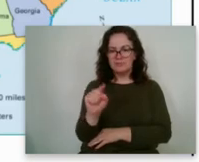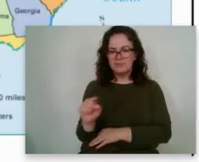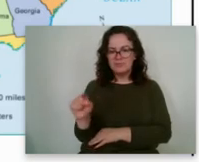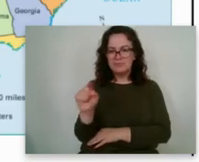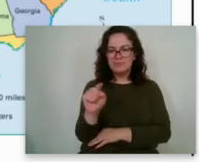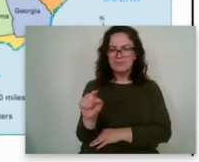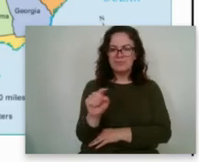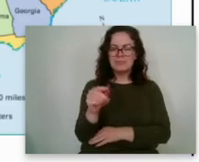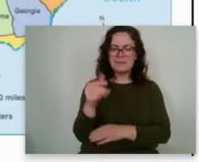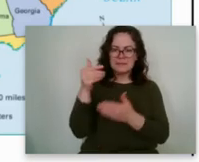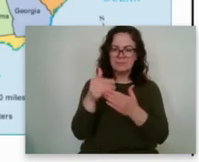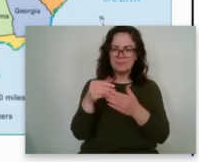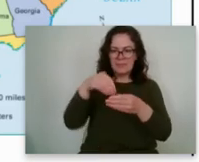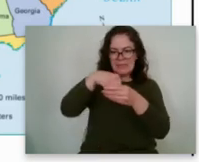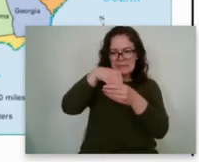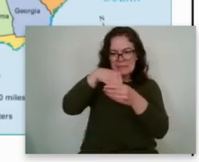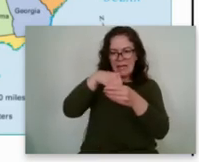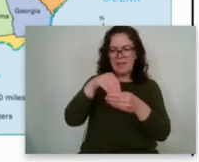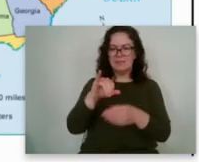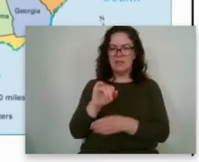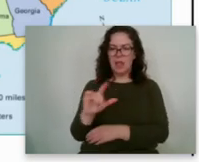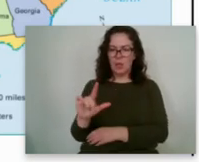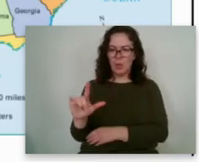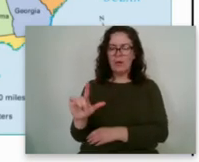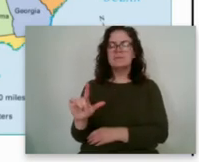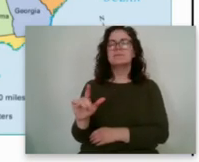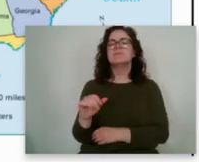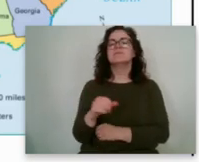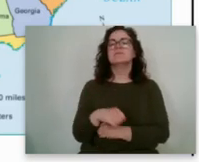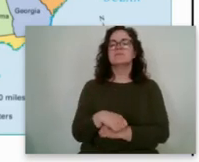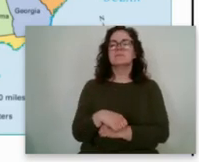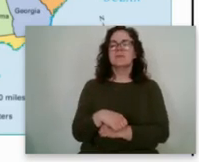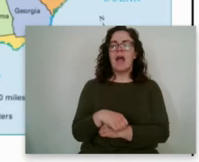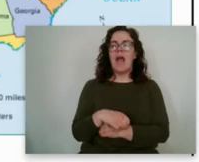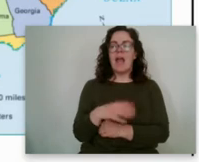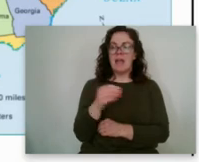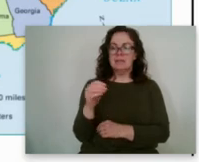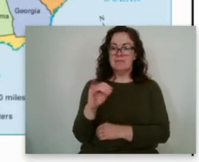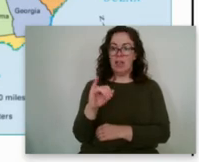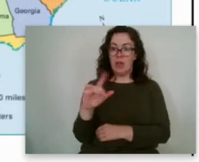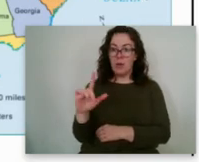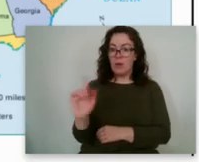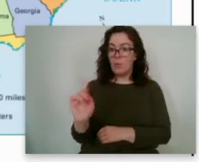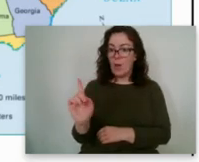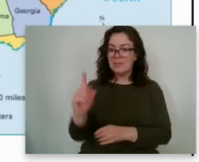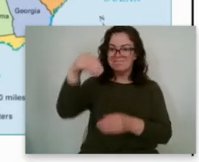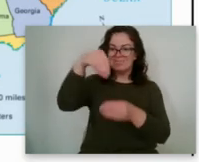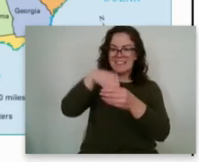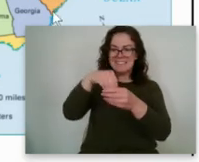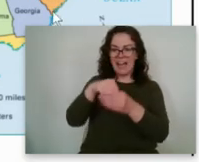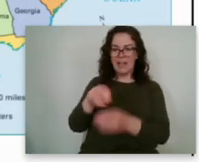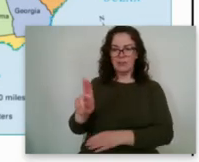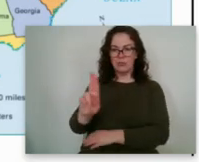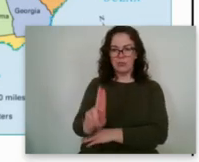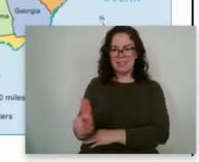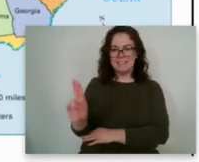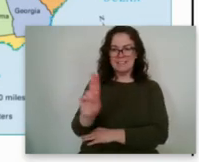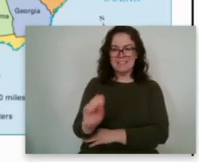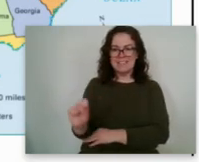inside the state of Illinois. And the state of Illinois is inside the United States of America.